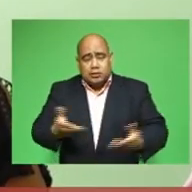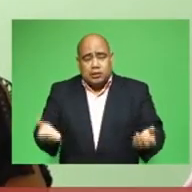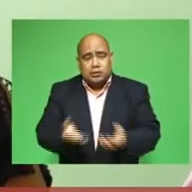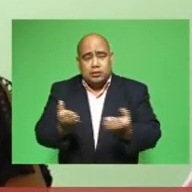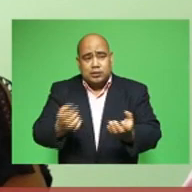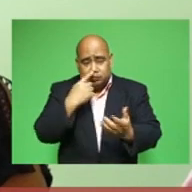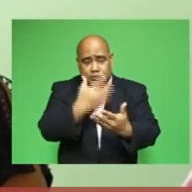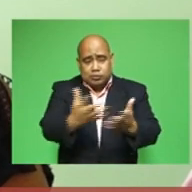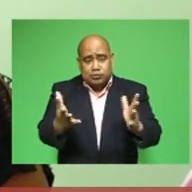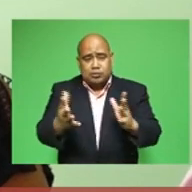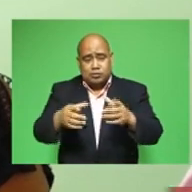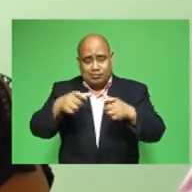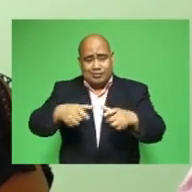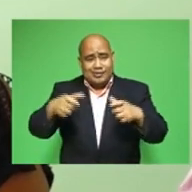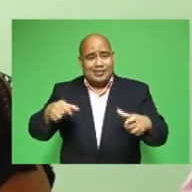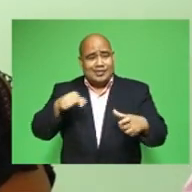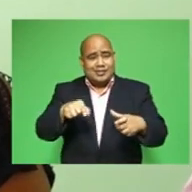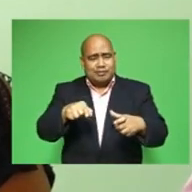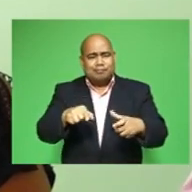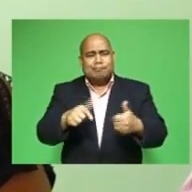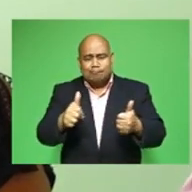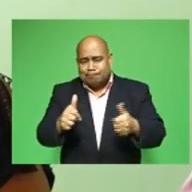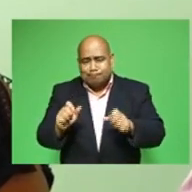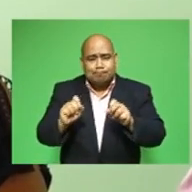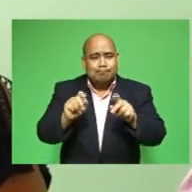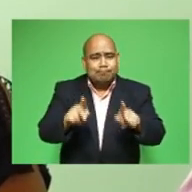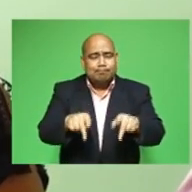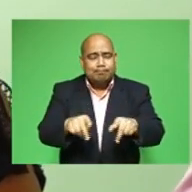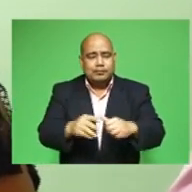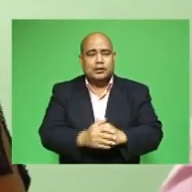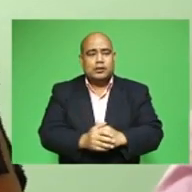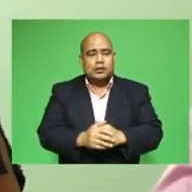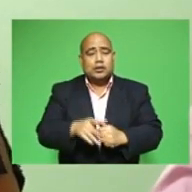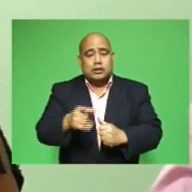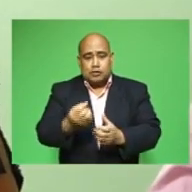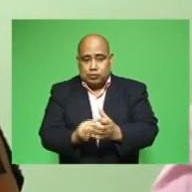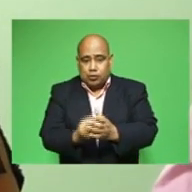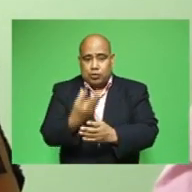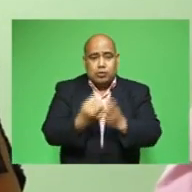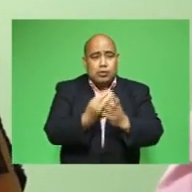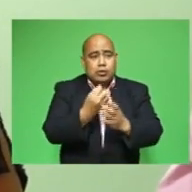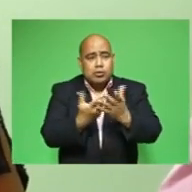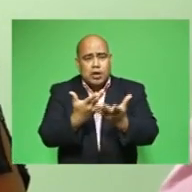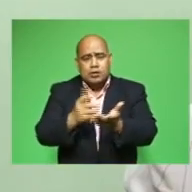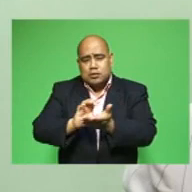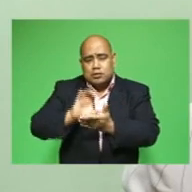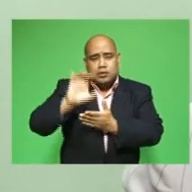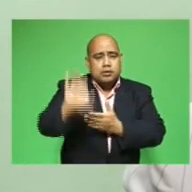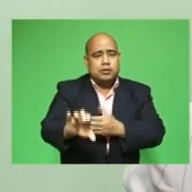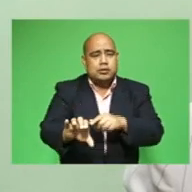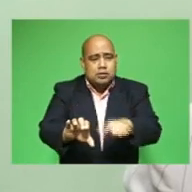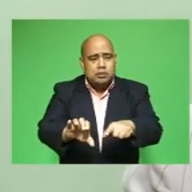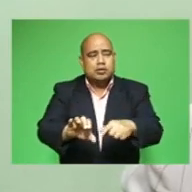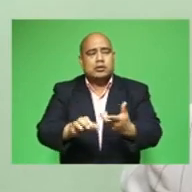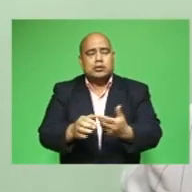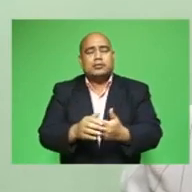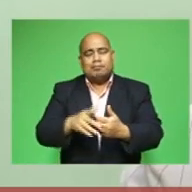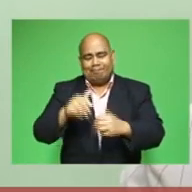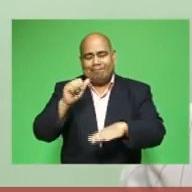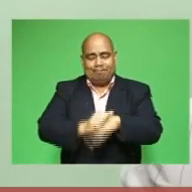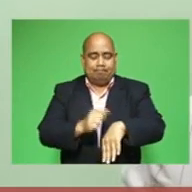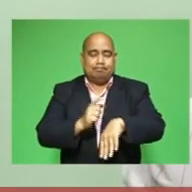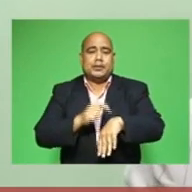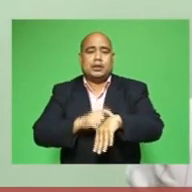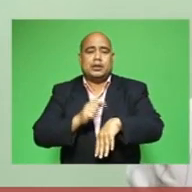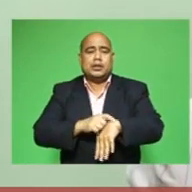advantage of this opportunity and grow and invest in their businesses. Now is the right time for them to do so. I mean, we've always been supporting